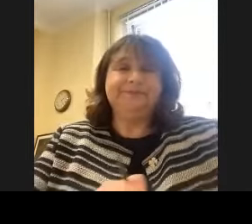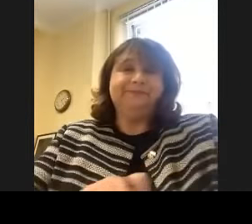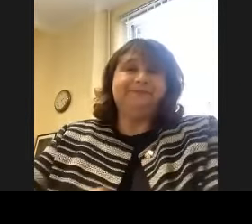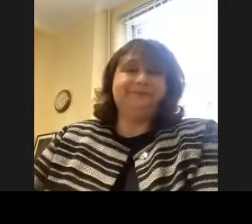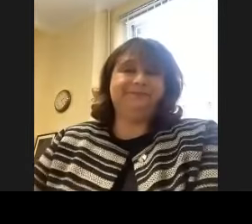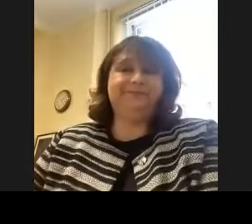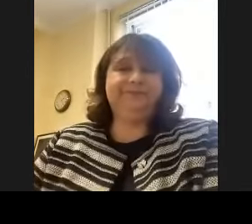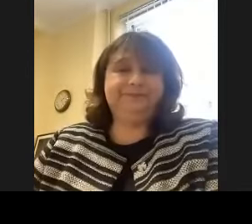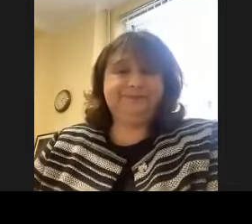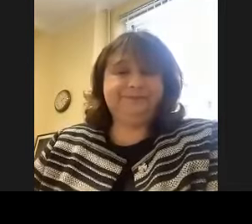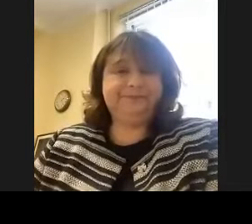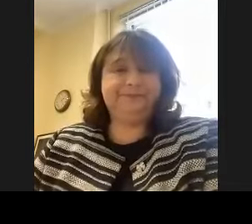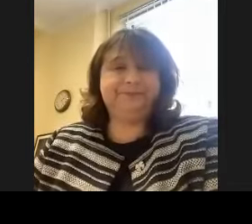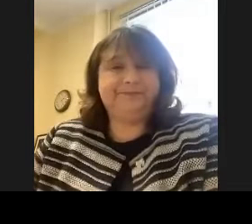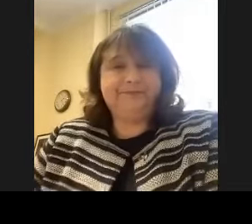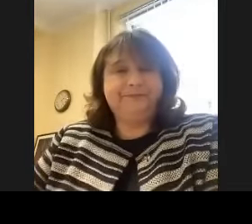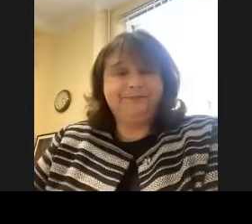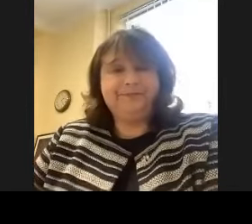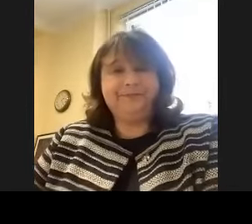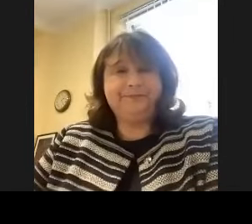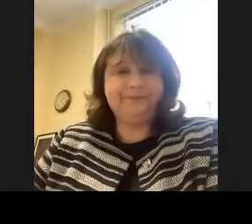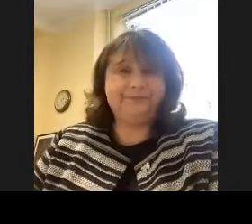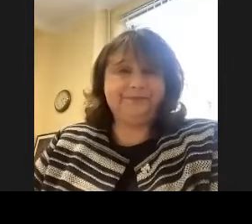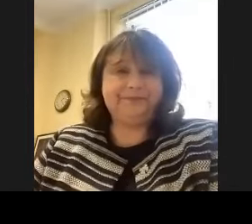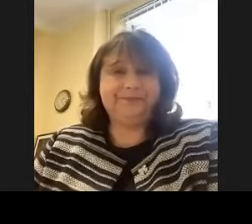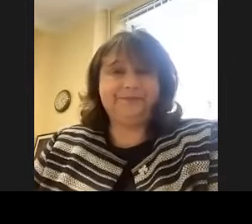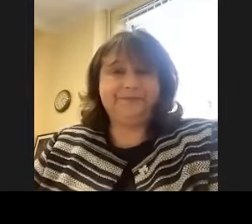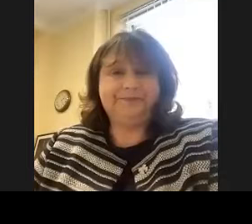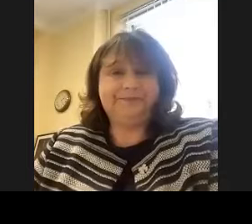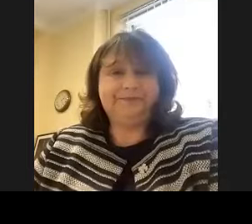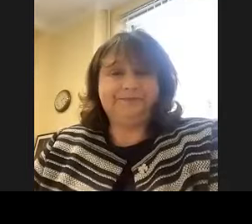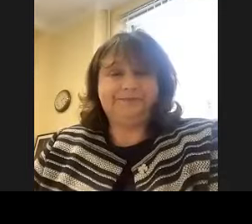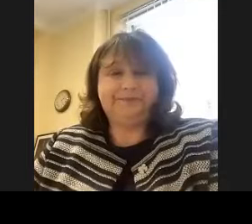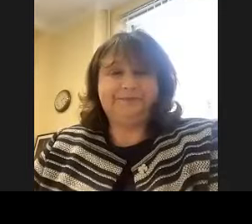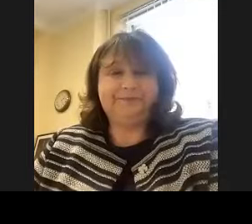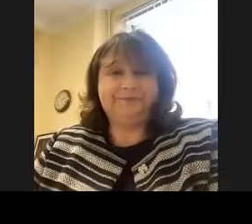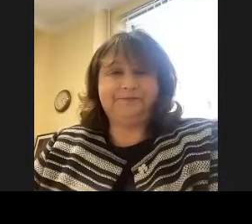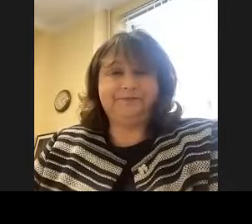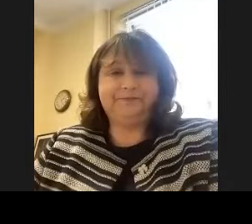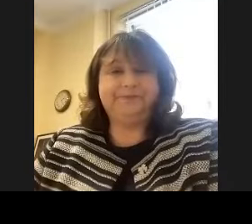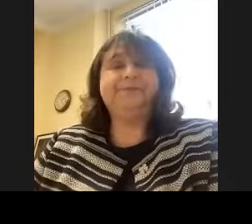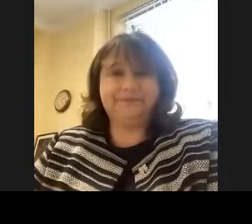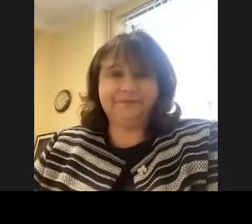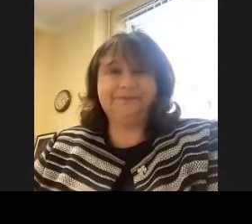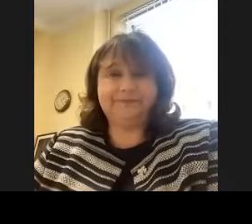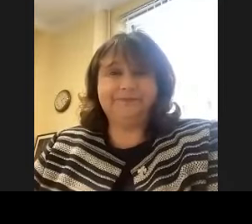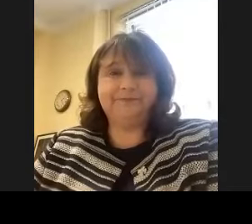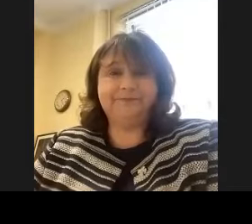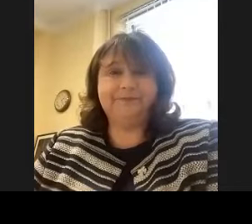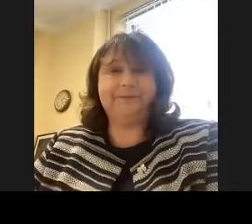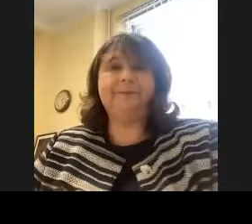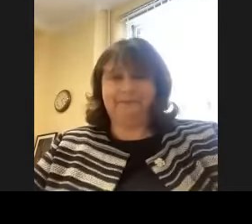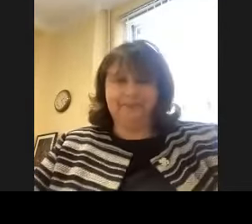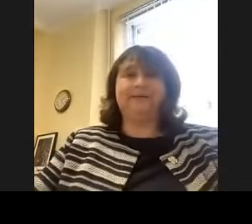also appreciate that, given the demands on your diary, etc. I'm just going to continue with a brief presentation,